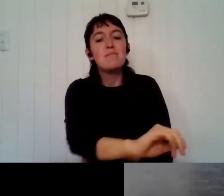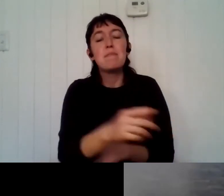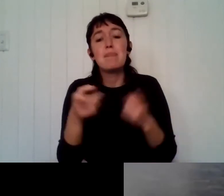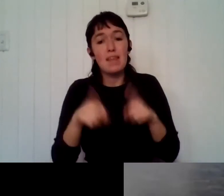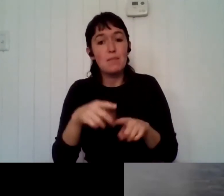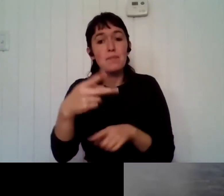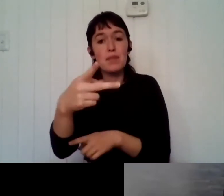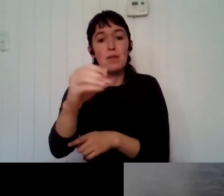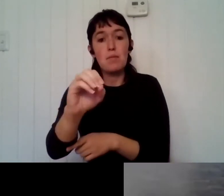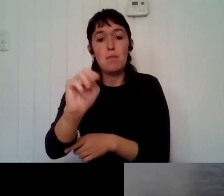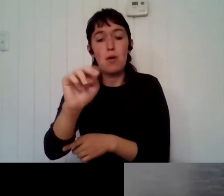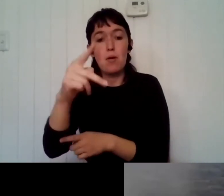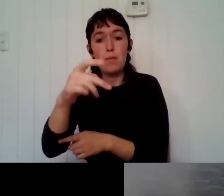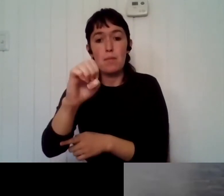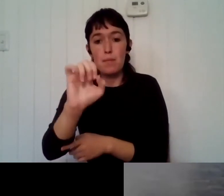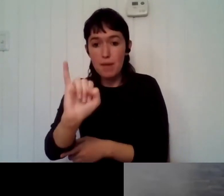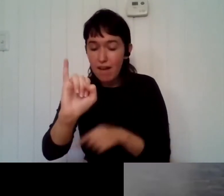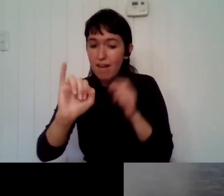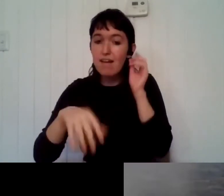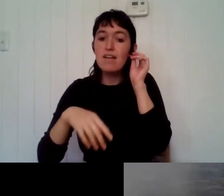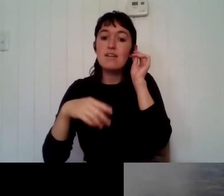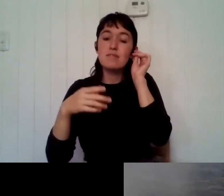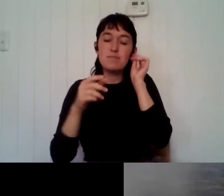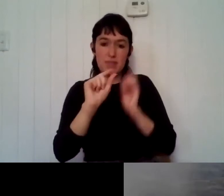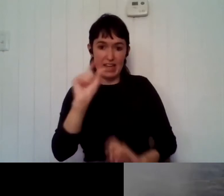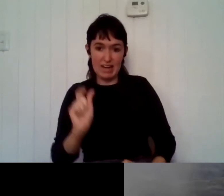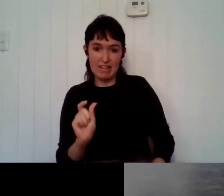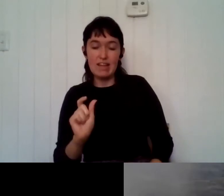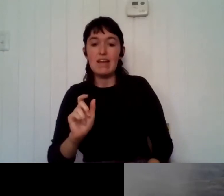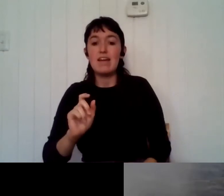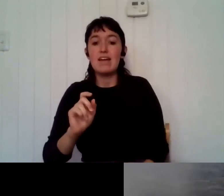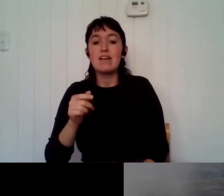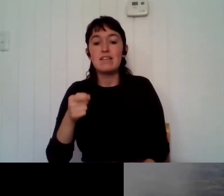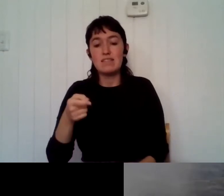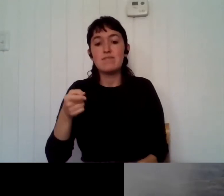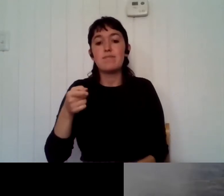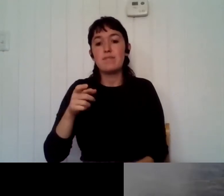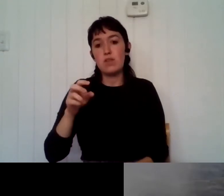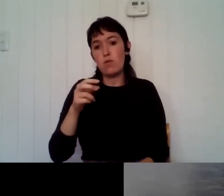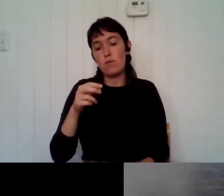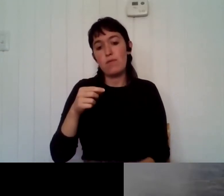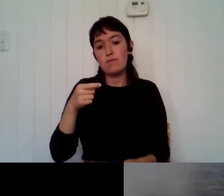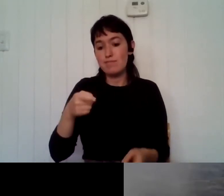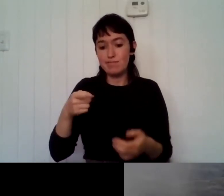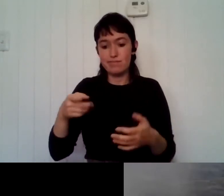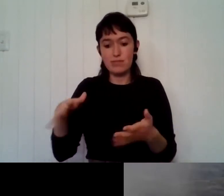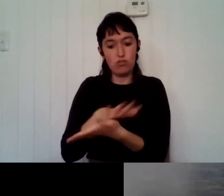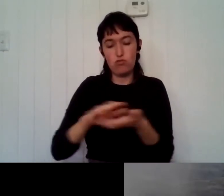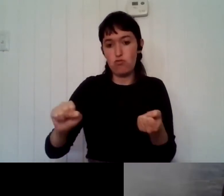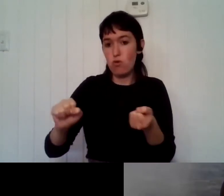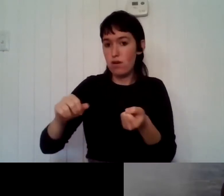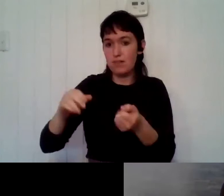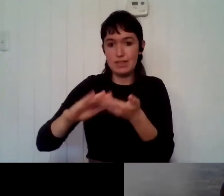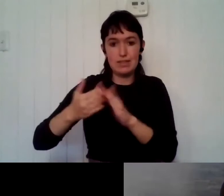you have heard of this whole town in Italy, Roman town that was wiped out by Vesuvius,